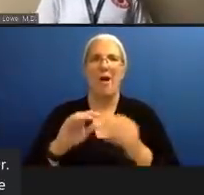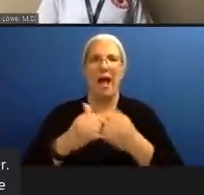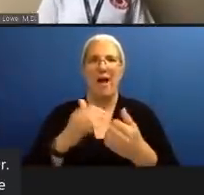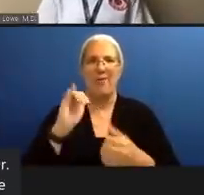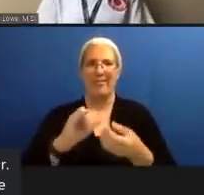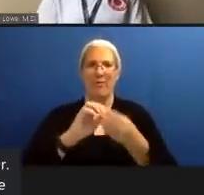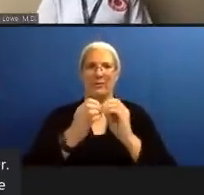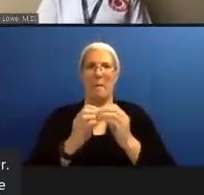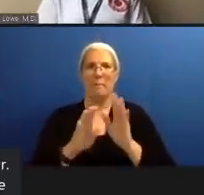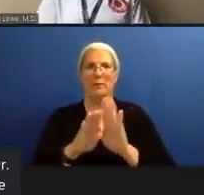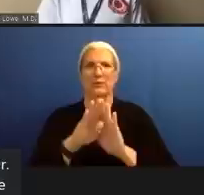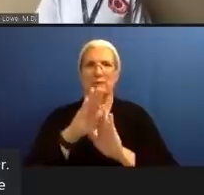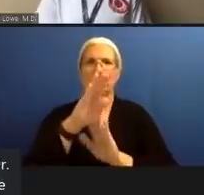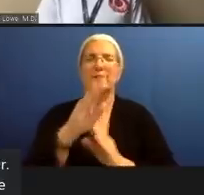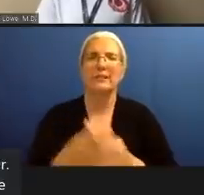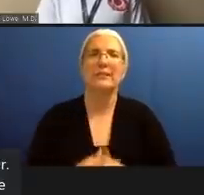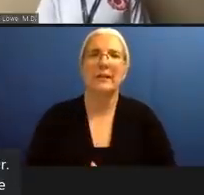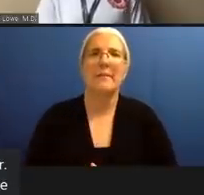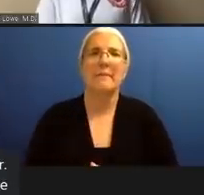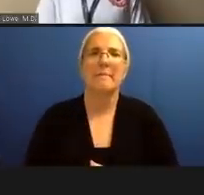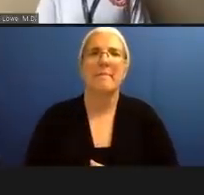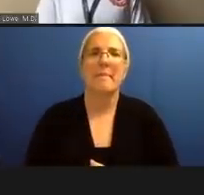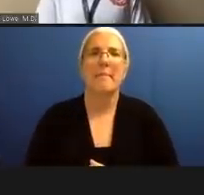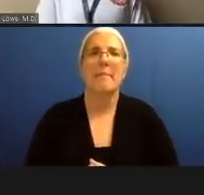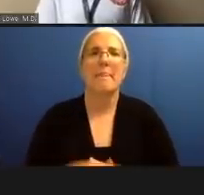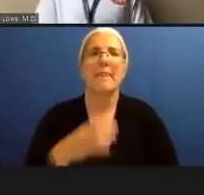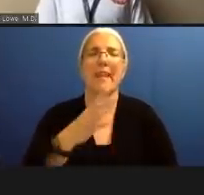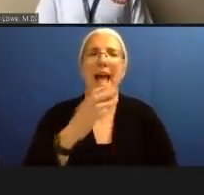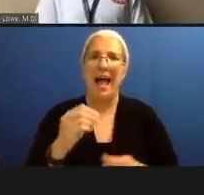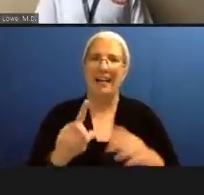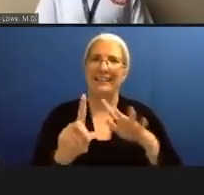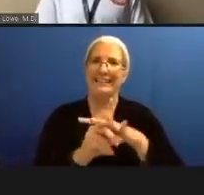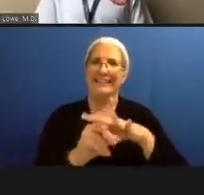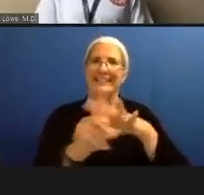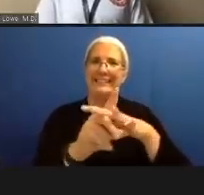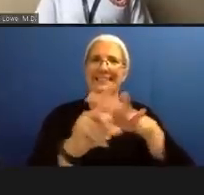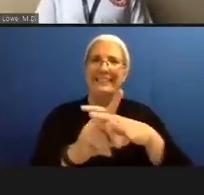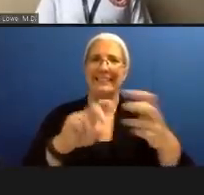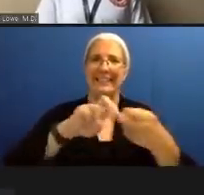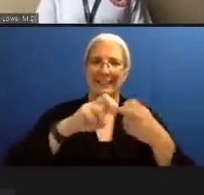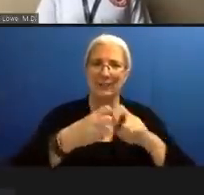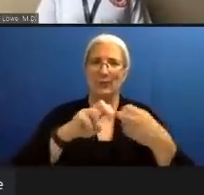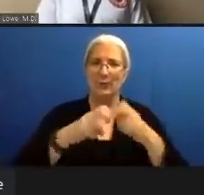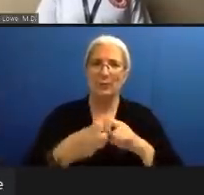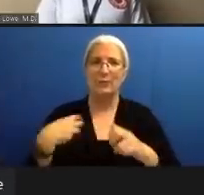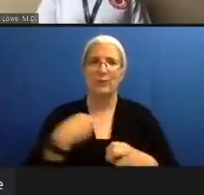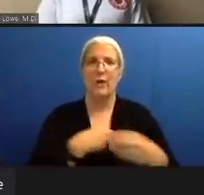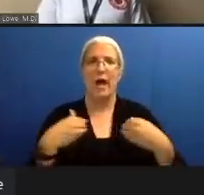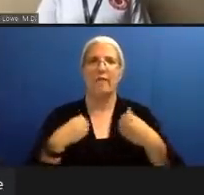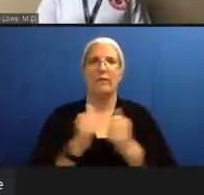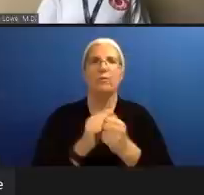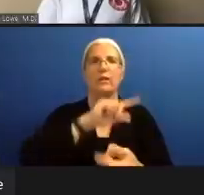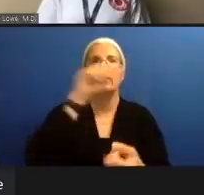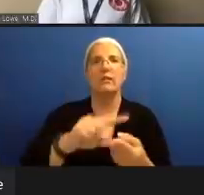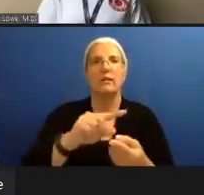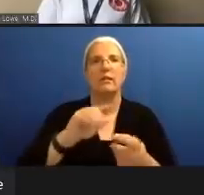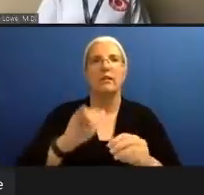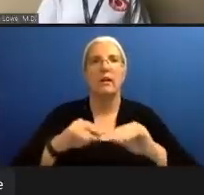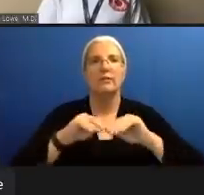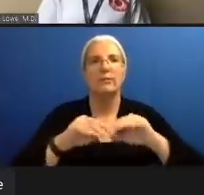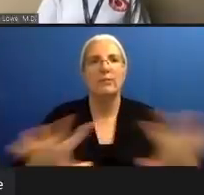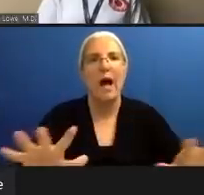And the difficulty of mitigating spread in people who have to go to work, who have to live